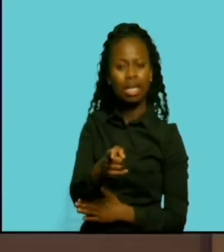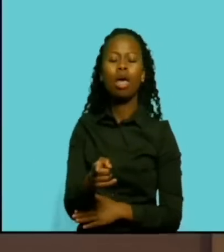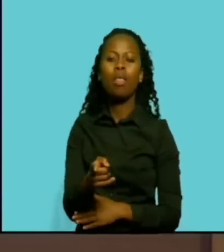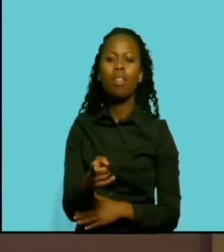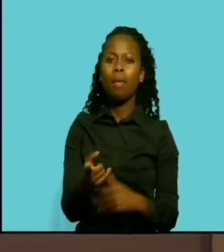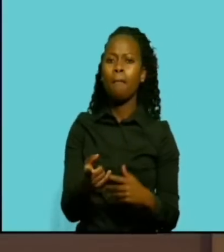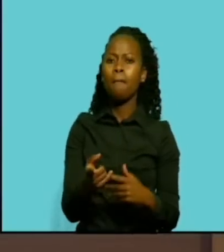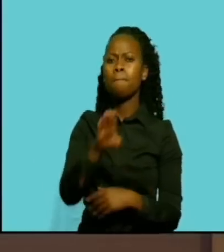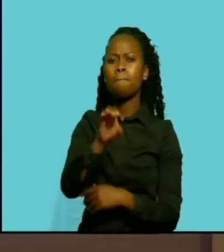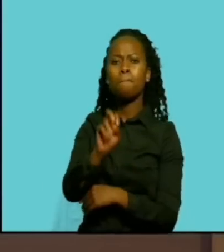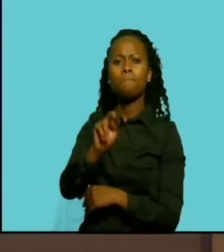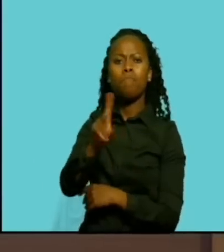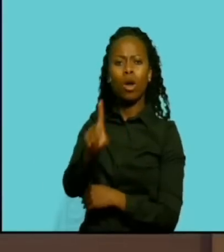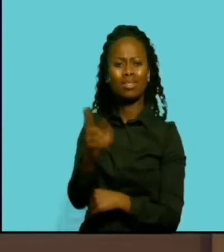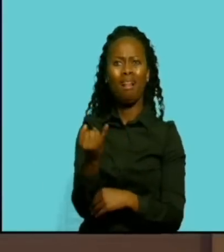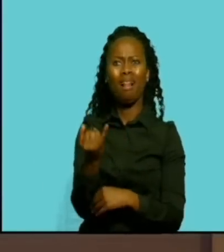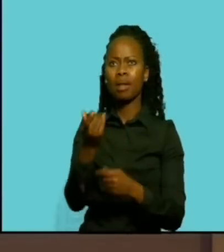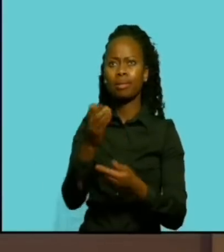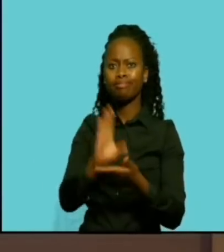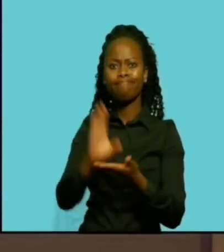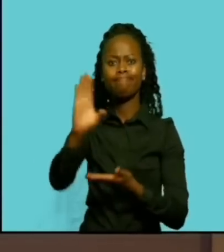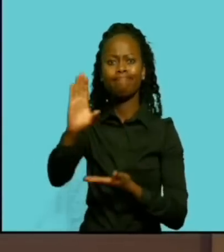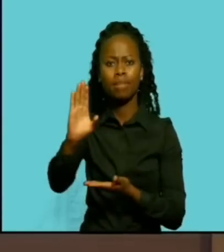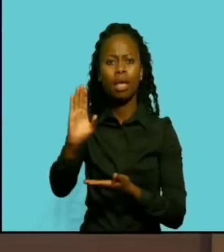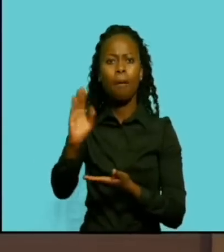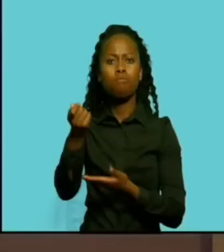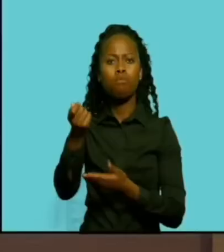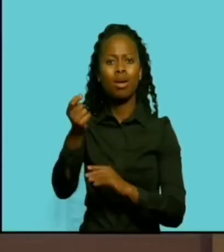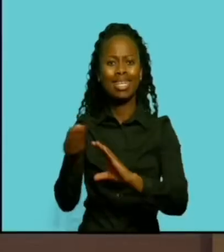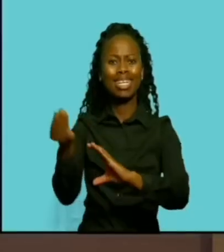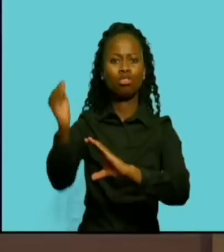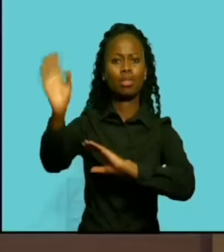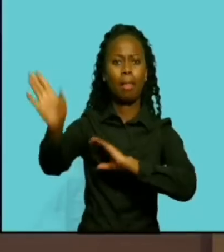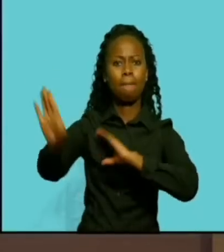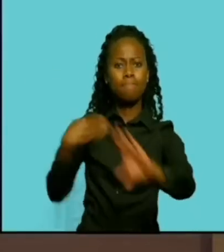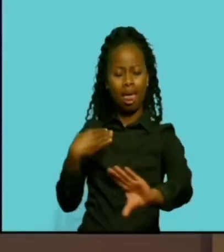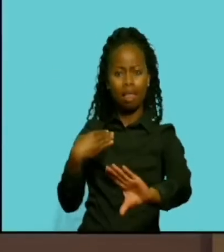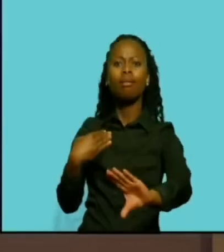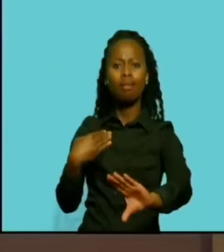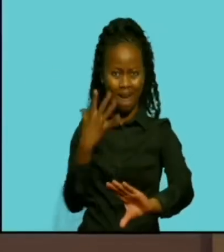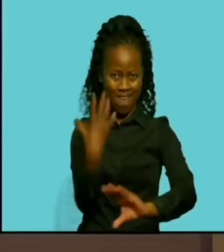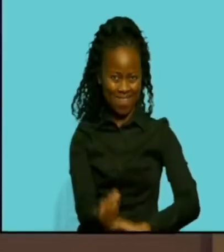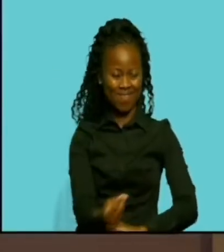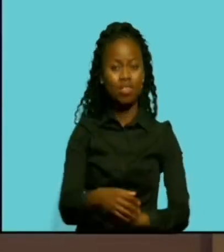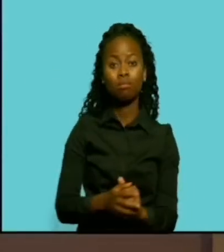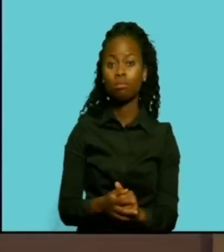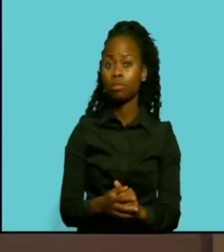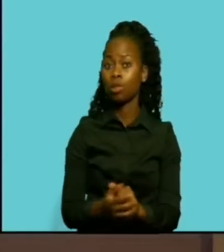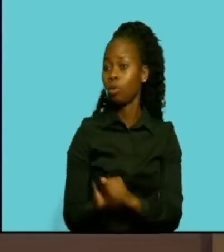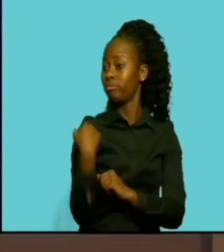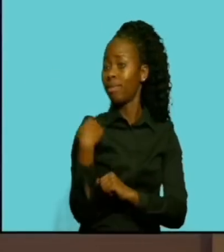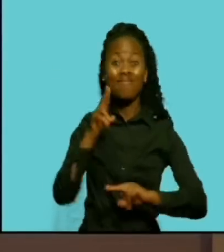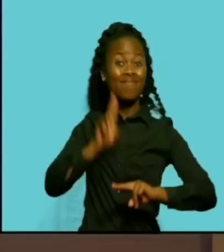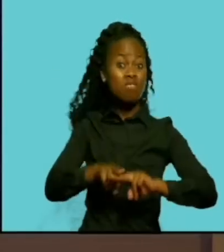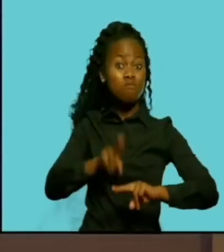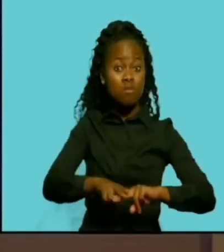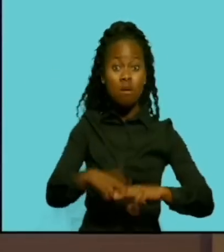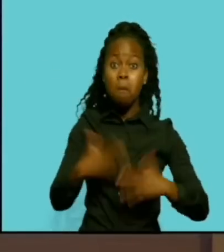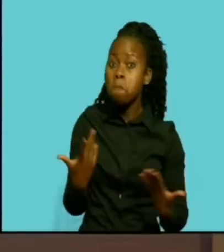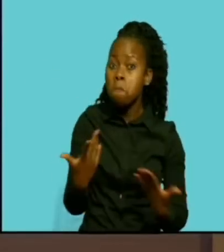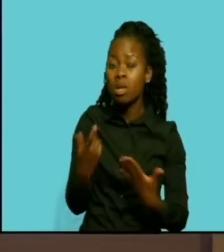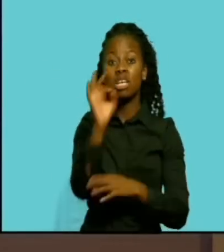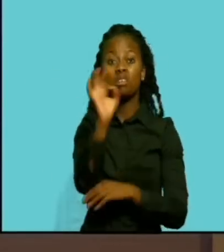steep. 10-year bond yields increased to about 10.3% in late February and have remained around that